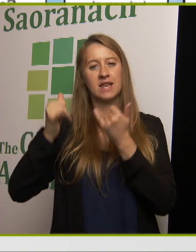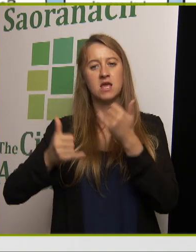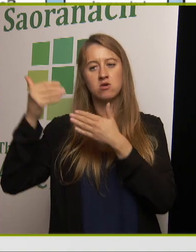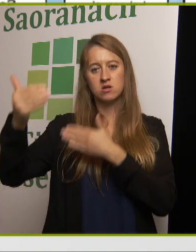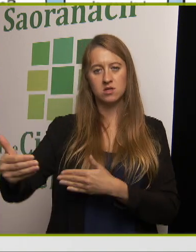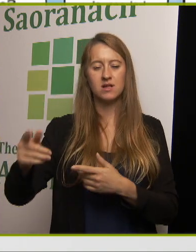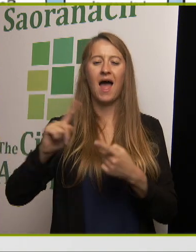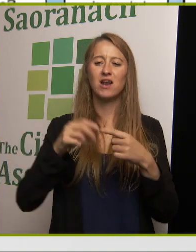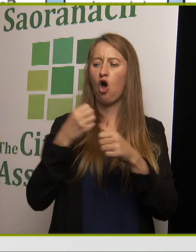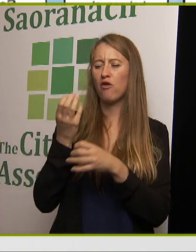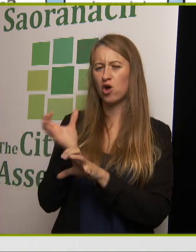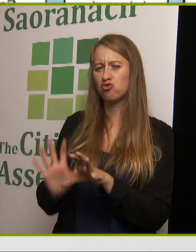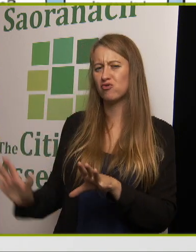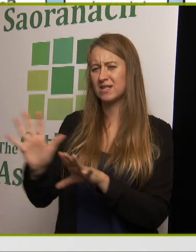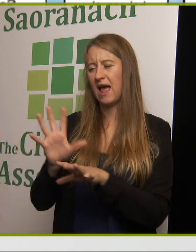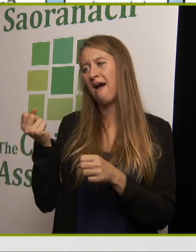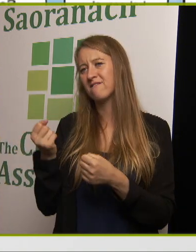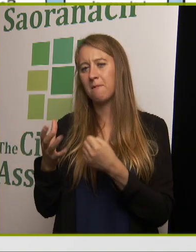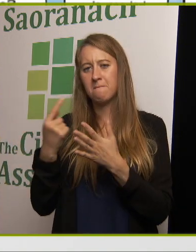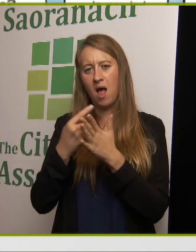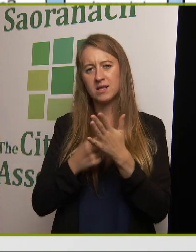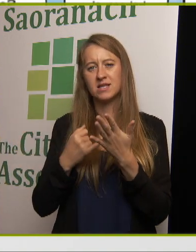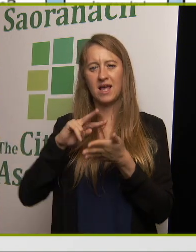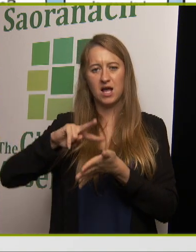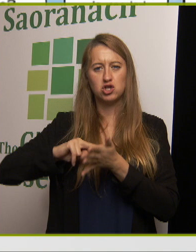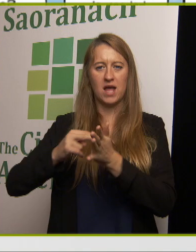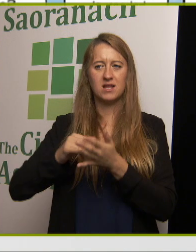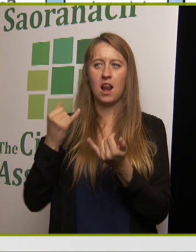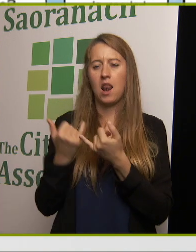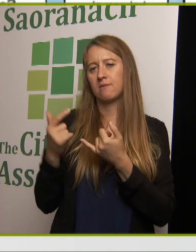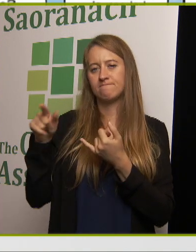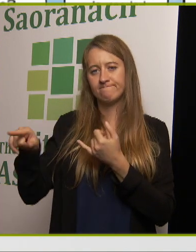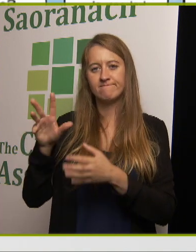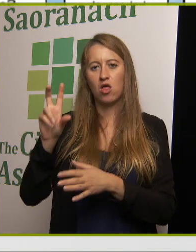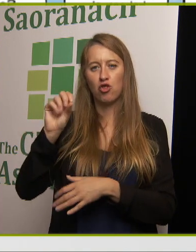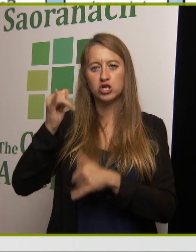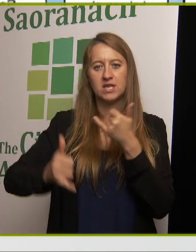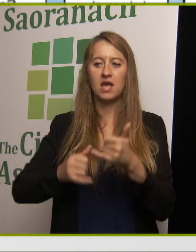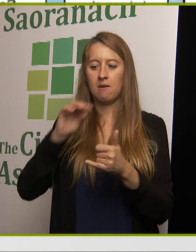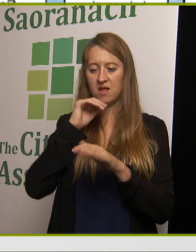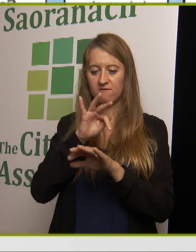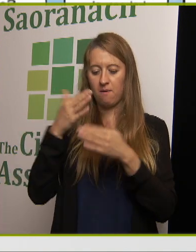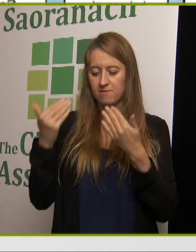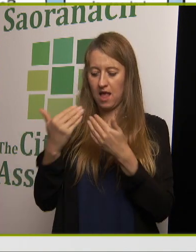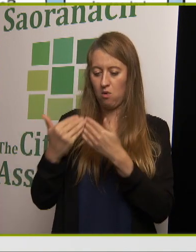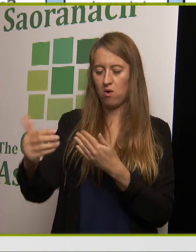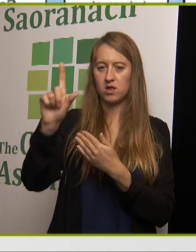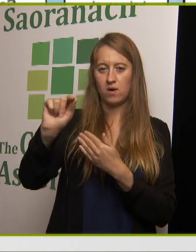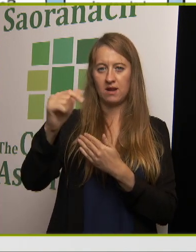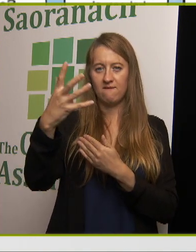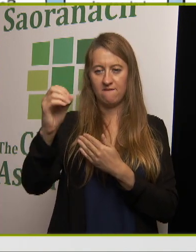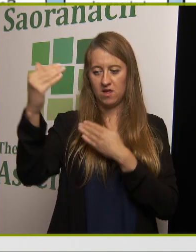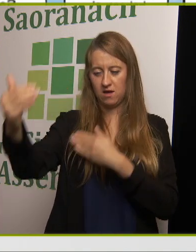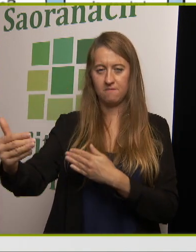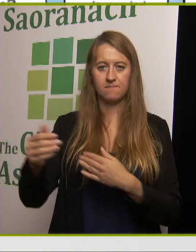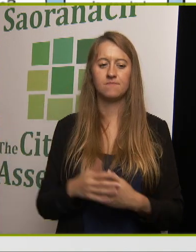the United Kingdom, for example, who have a 30-year policy agenda to the 2050s. But you can see that you have to set your course and